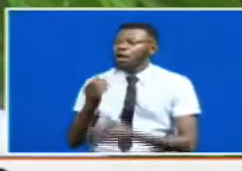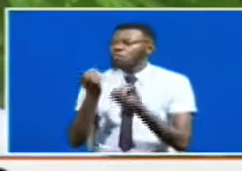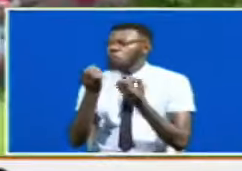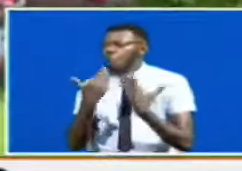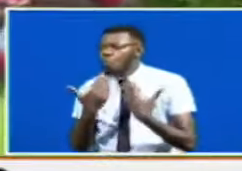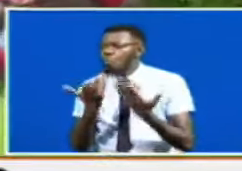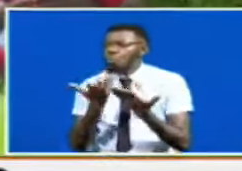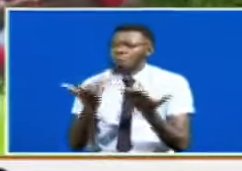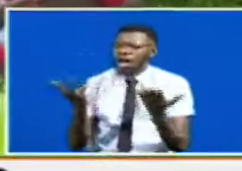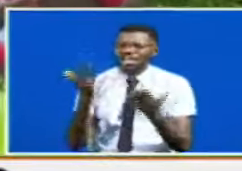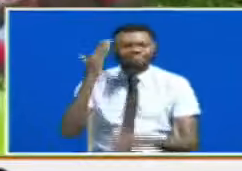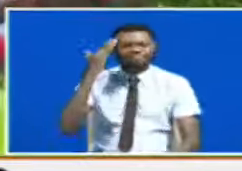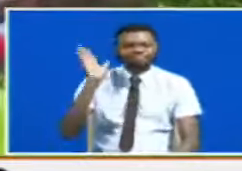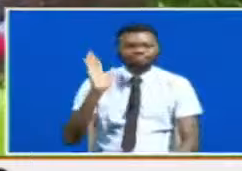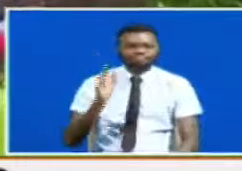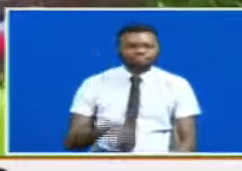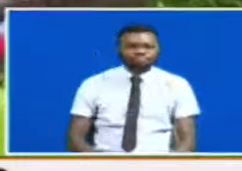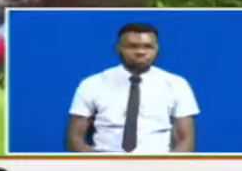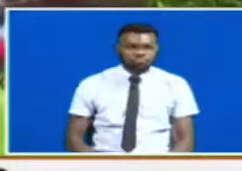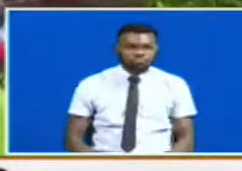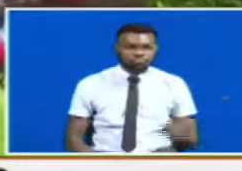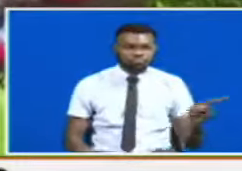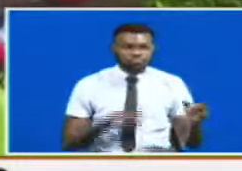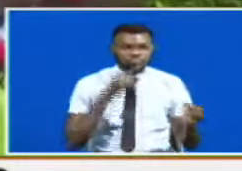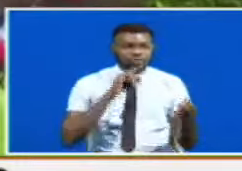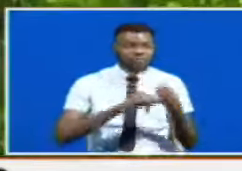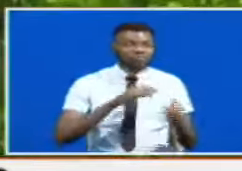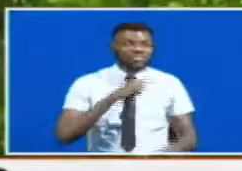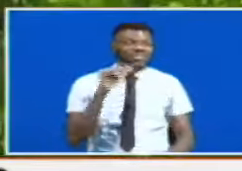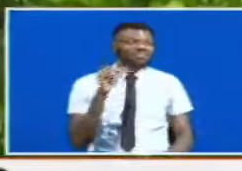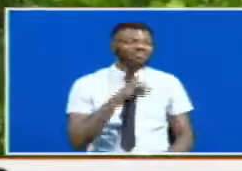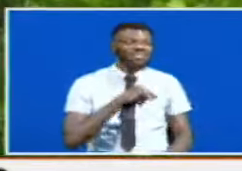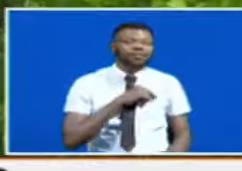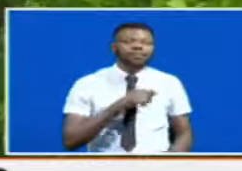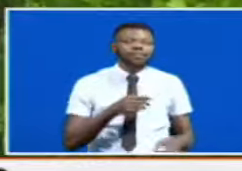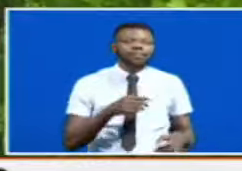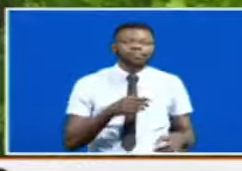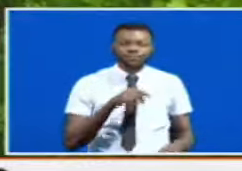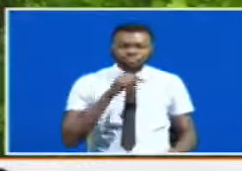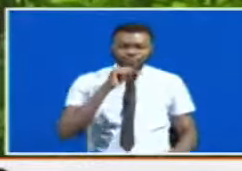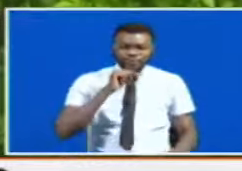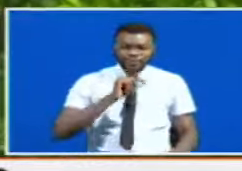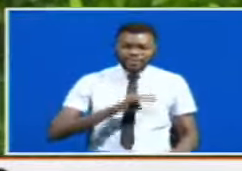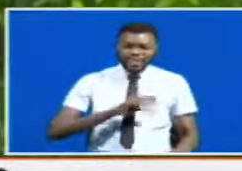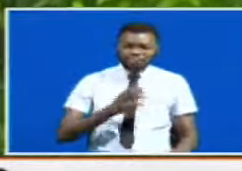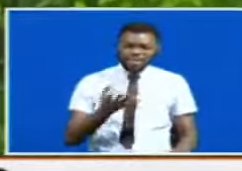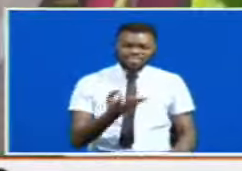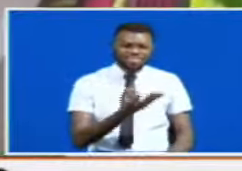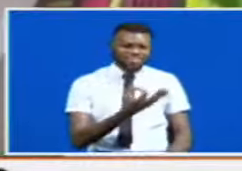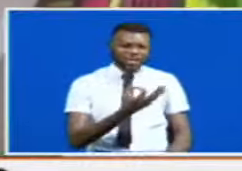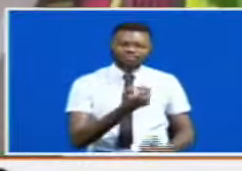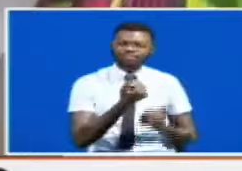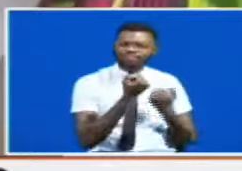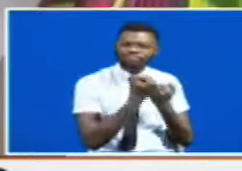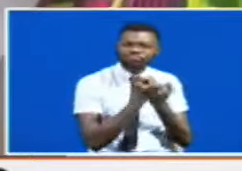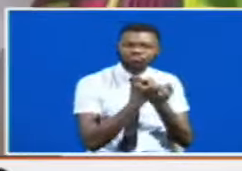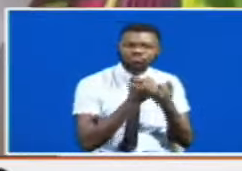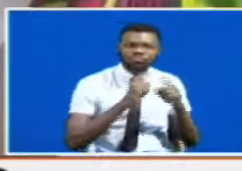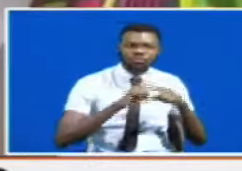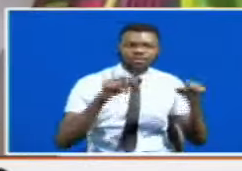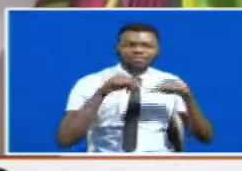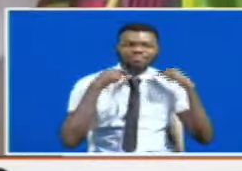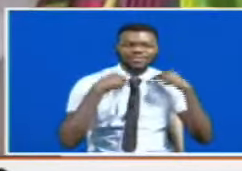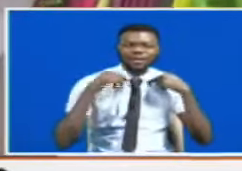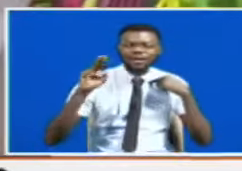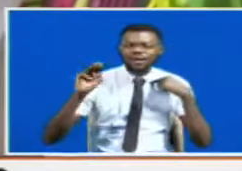mahali fulani. Tabitha, a widow, says since her husband's death, the boys were her only support system, only for Mackenzie to come